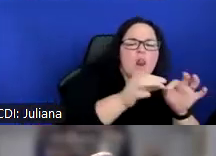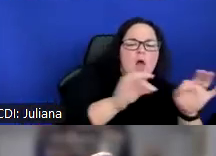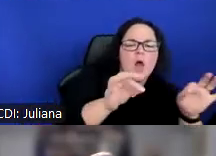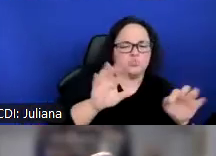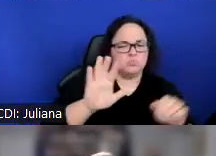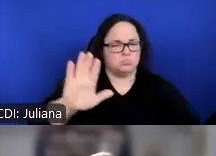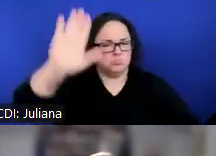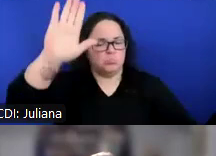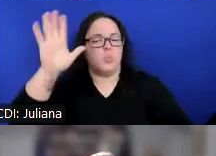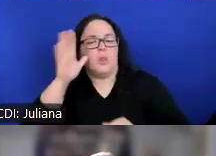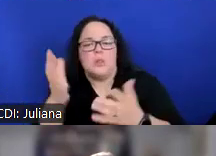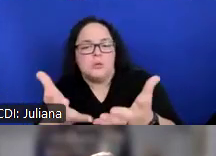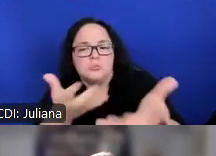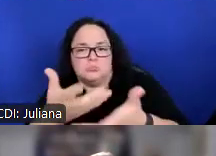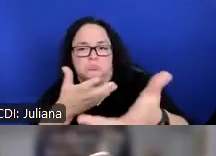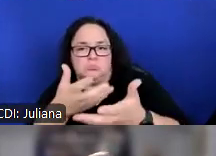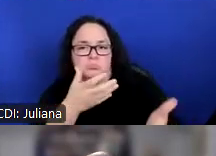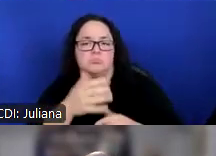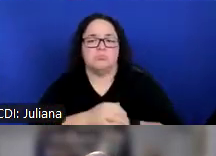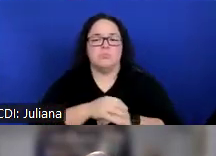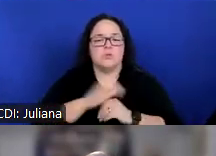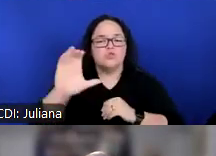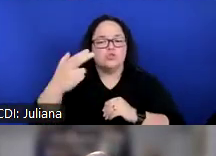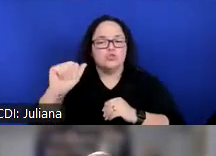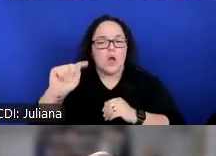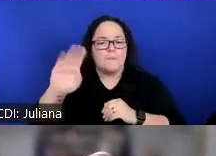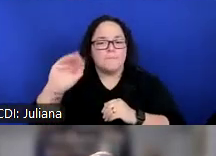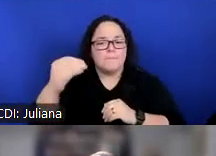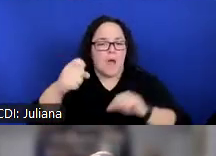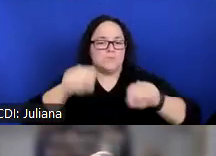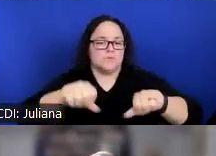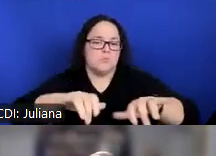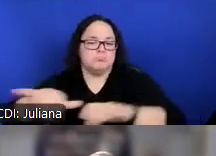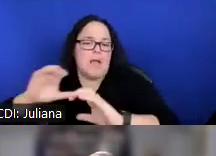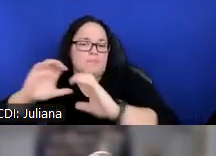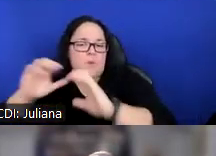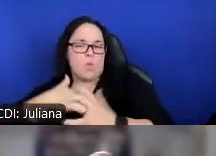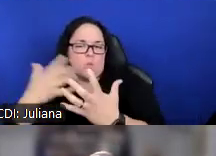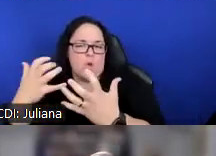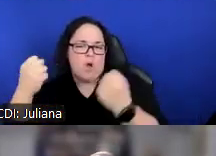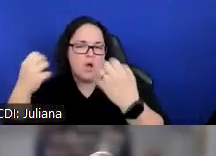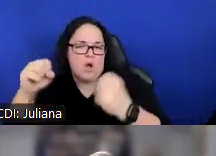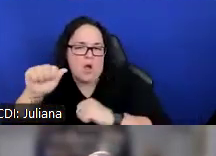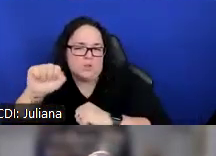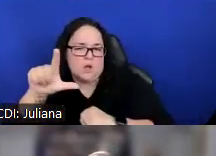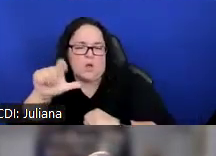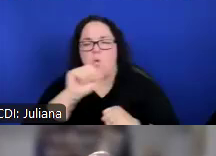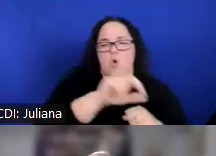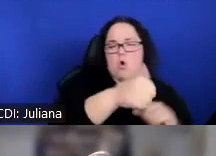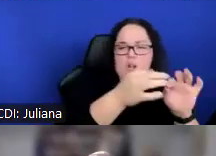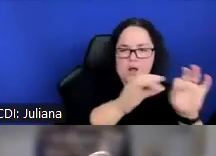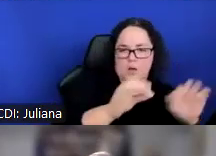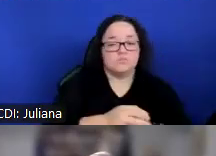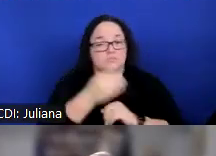Please note that this is a Know Your Rights presentation and is not intended to be legal advice. If you have a legal problem, you should